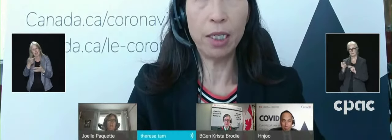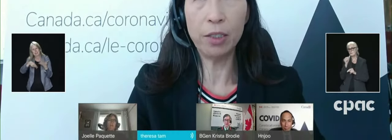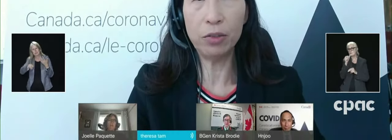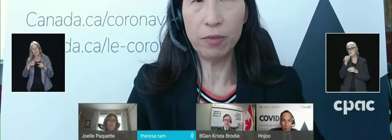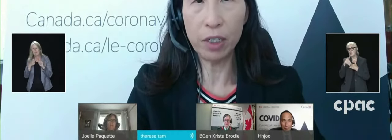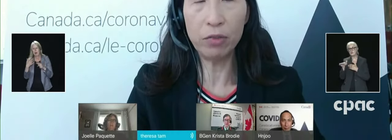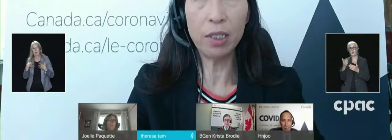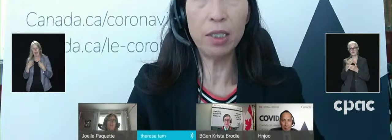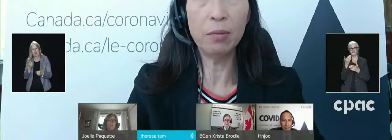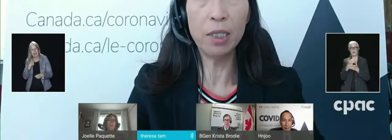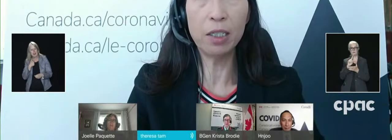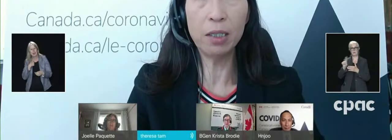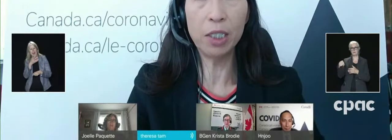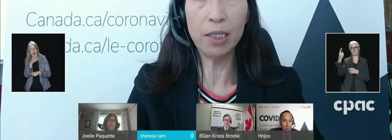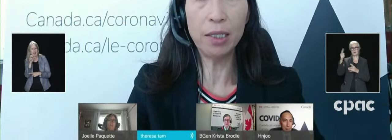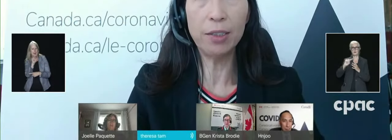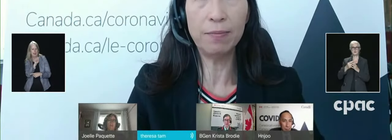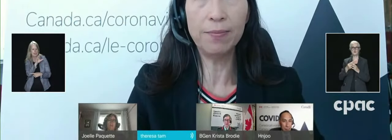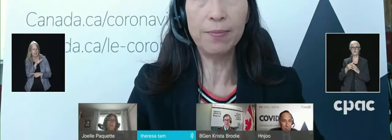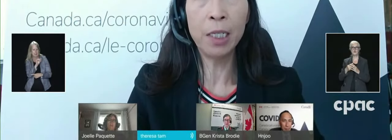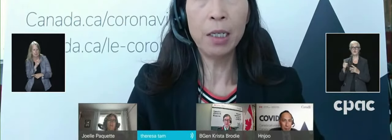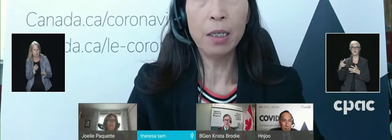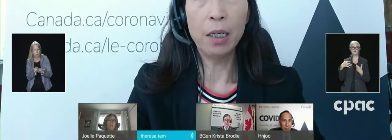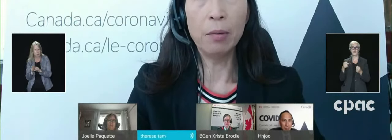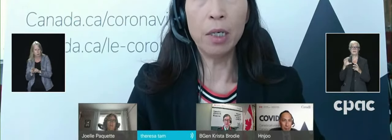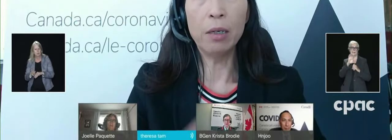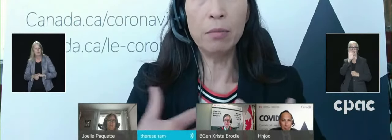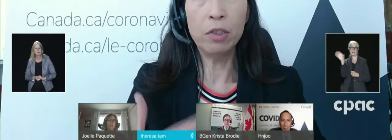and from the National Advisory Committee on Immunization.